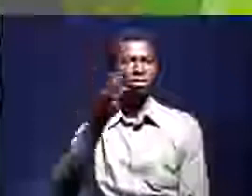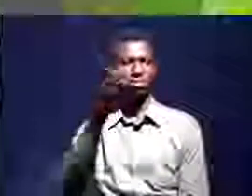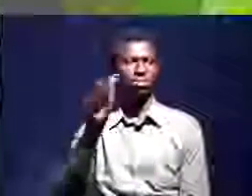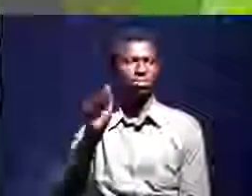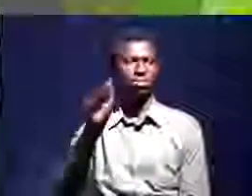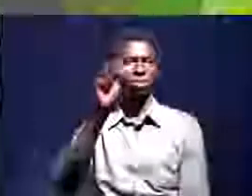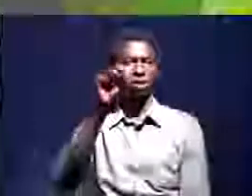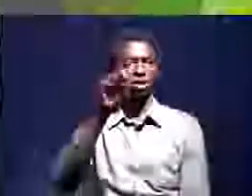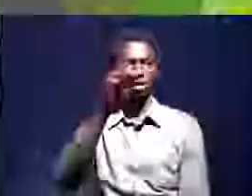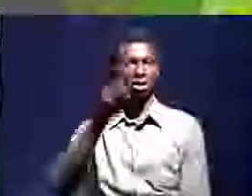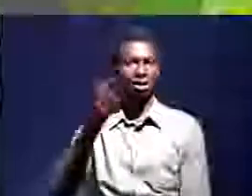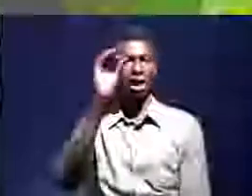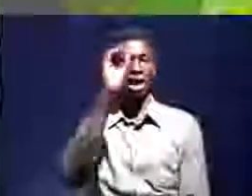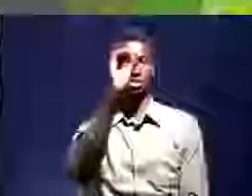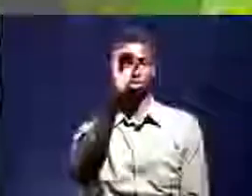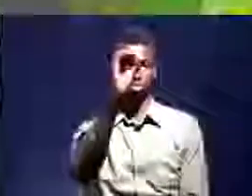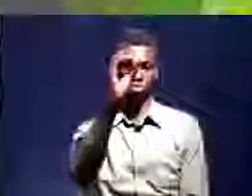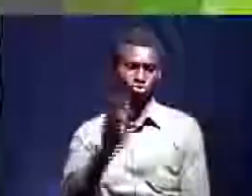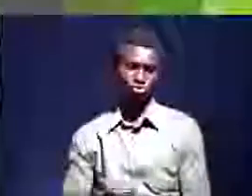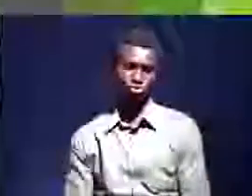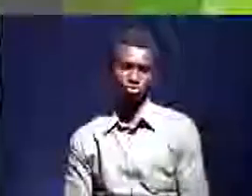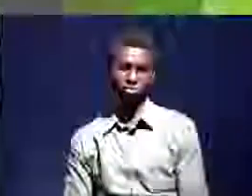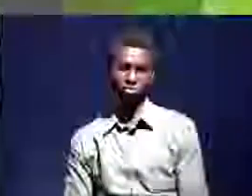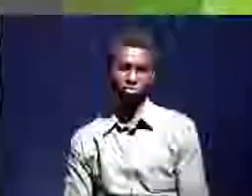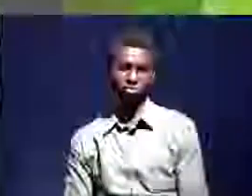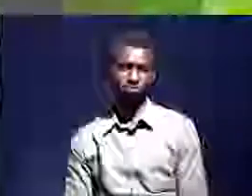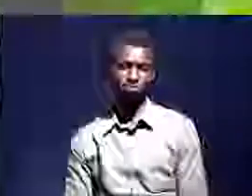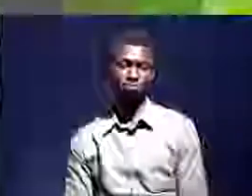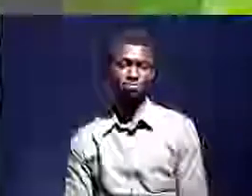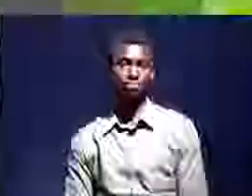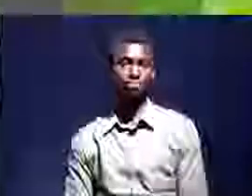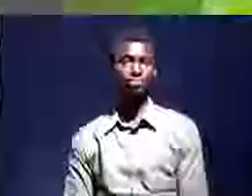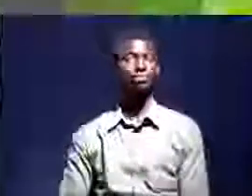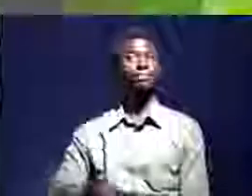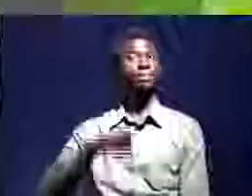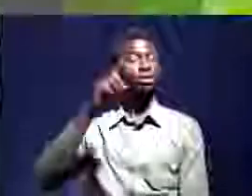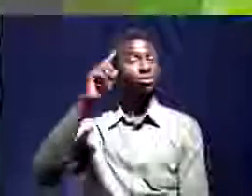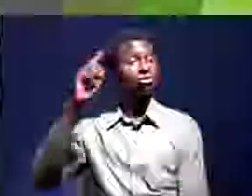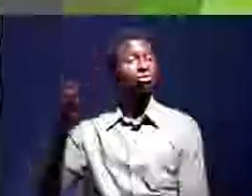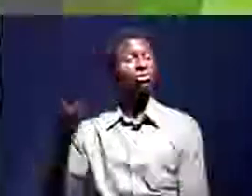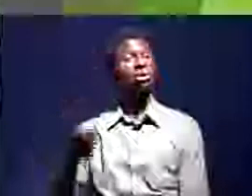Maganzo, nine members. We only have nine members there.